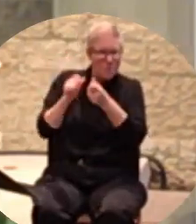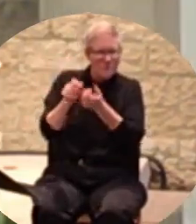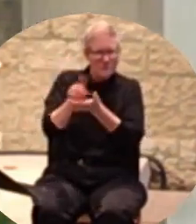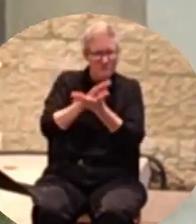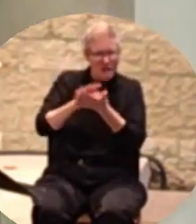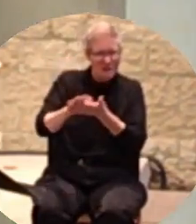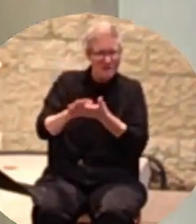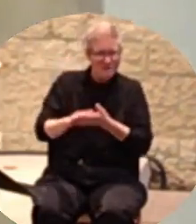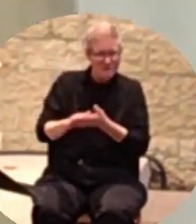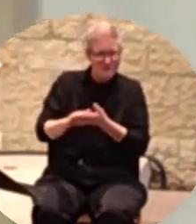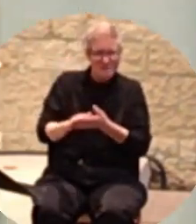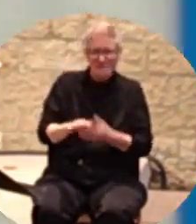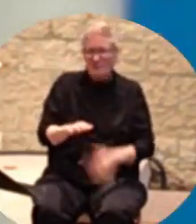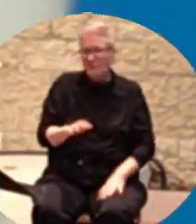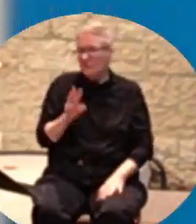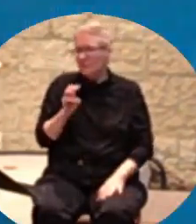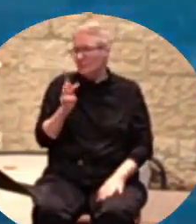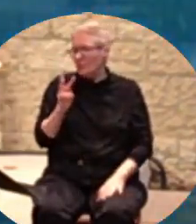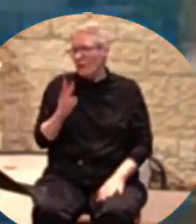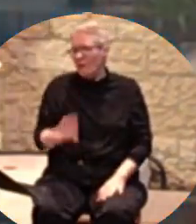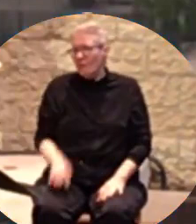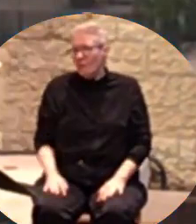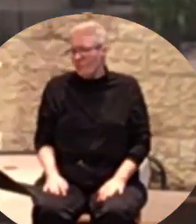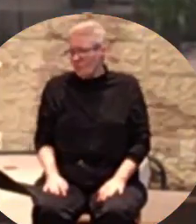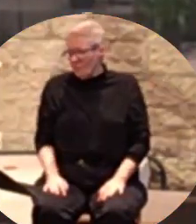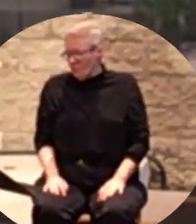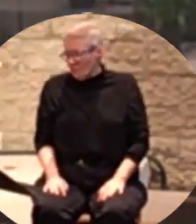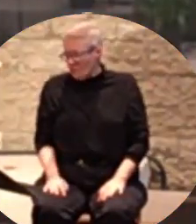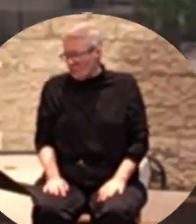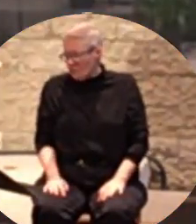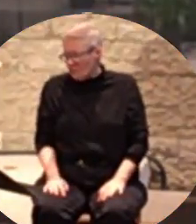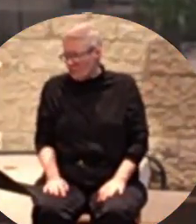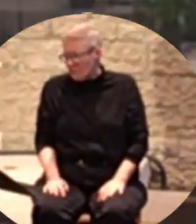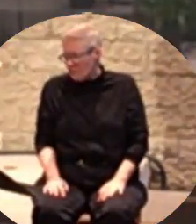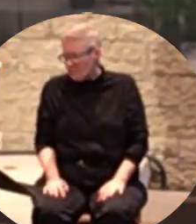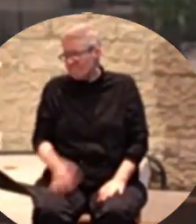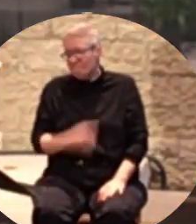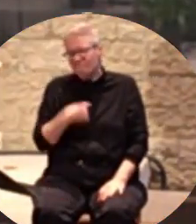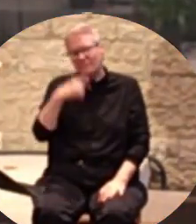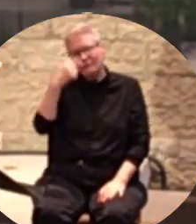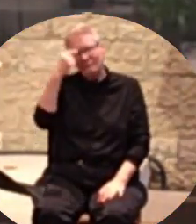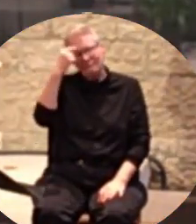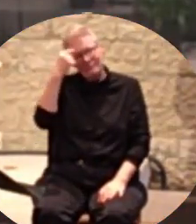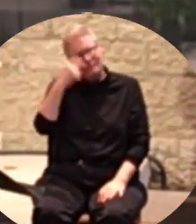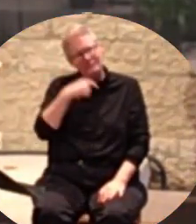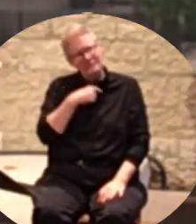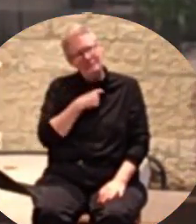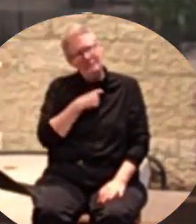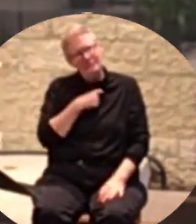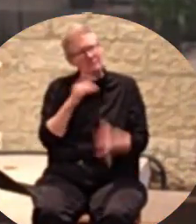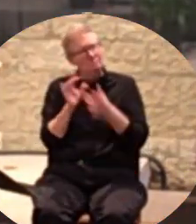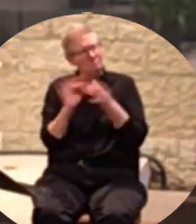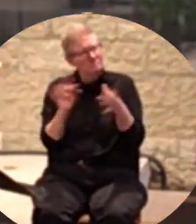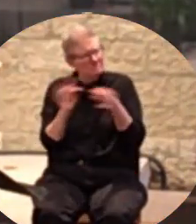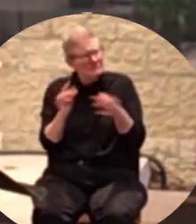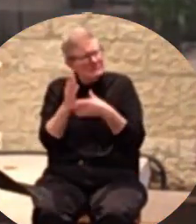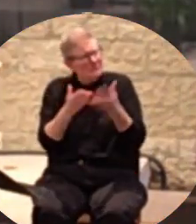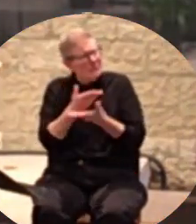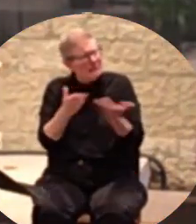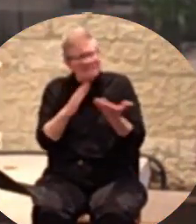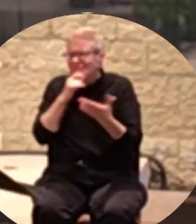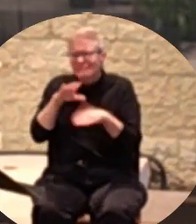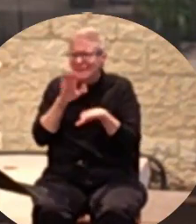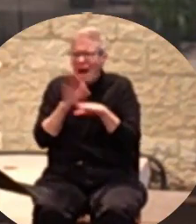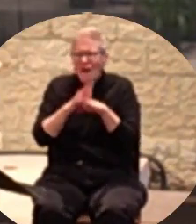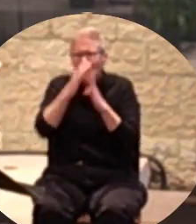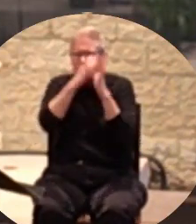Wow. I think I said some things that was probably not on the script. Can you imagine that?